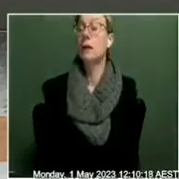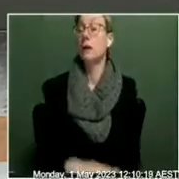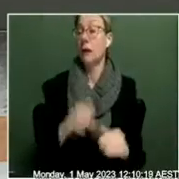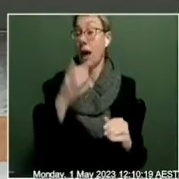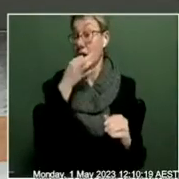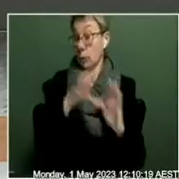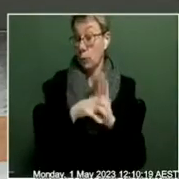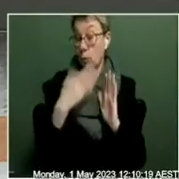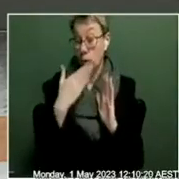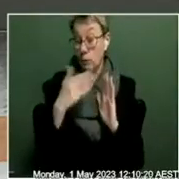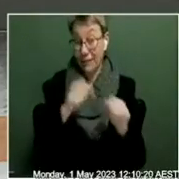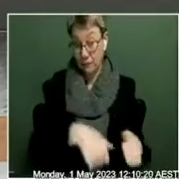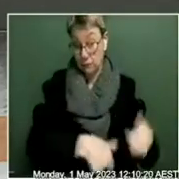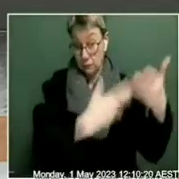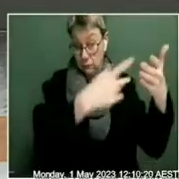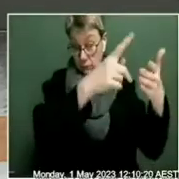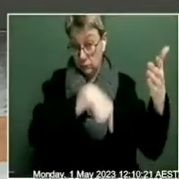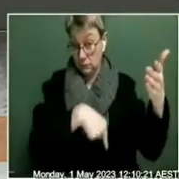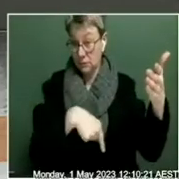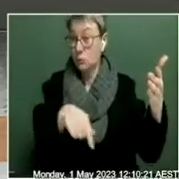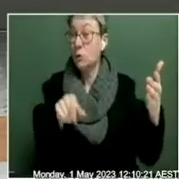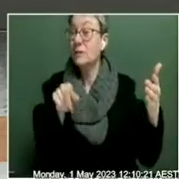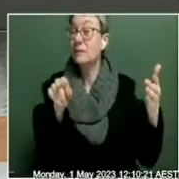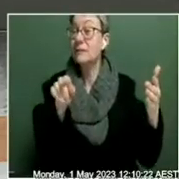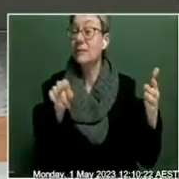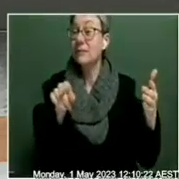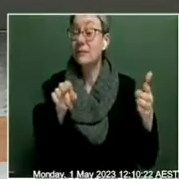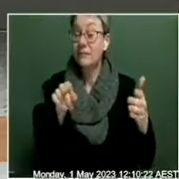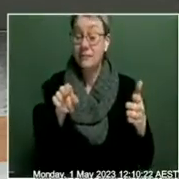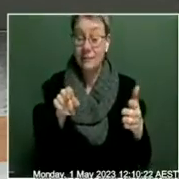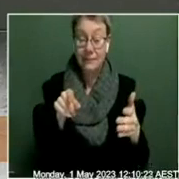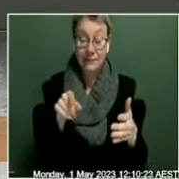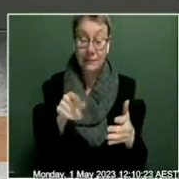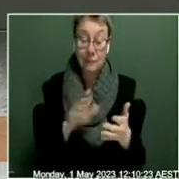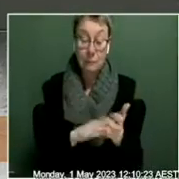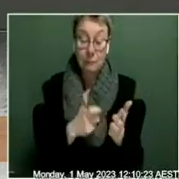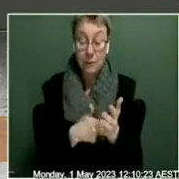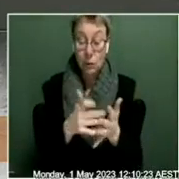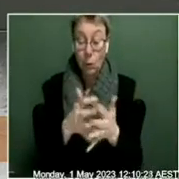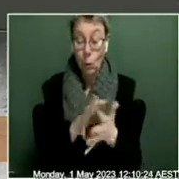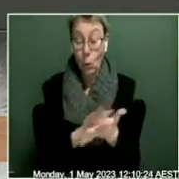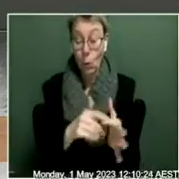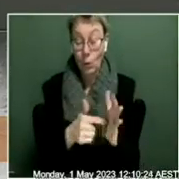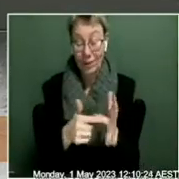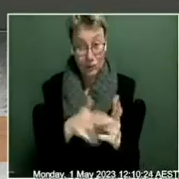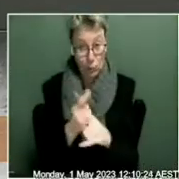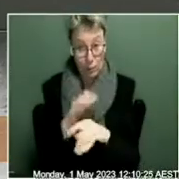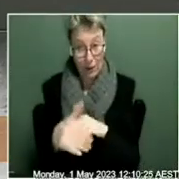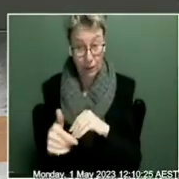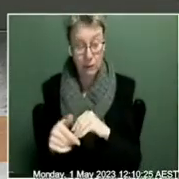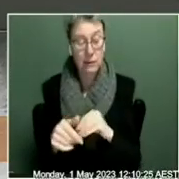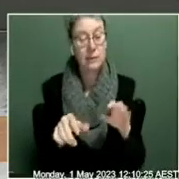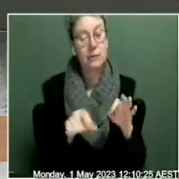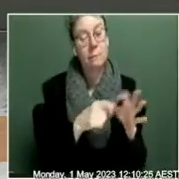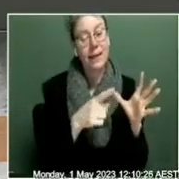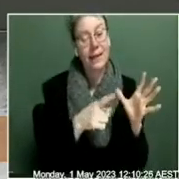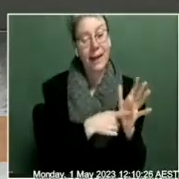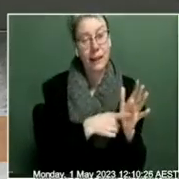BAL 5, 0001, 0002, 0001.